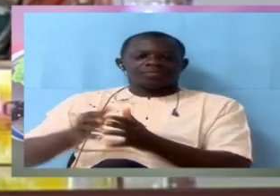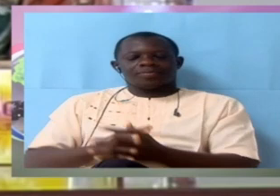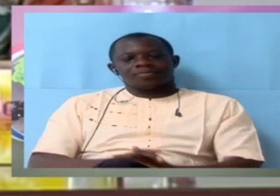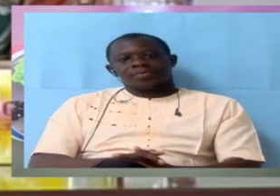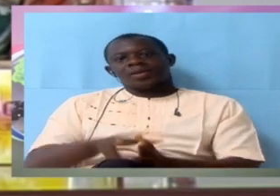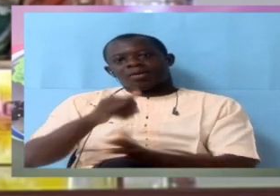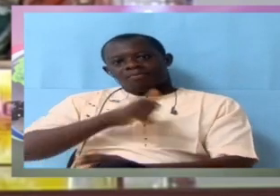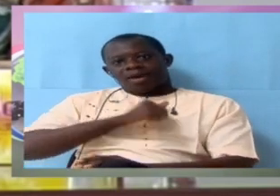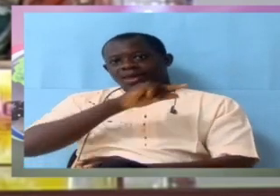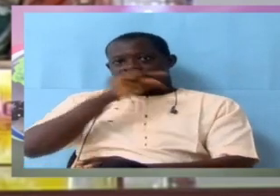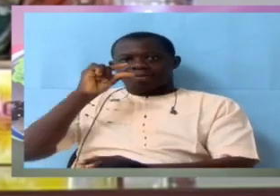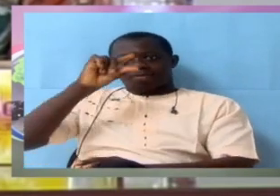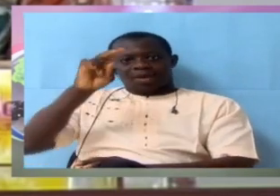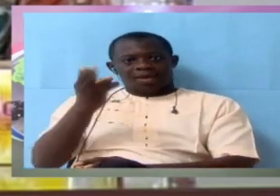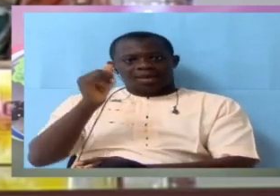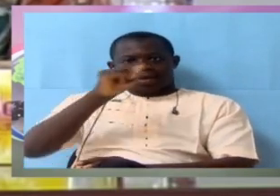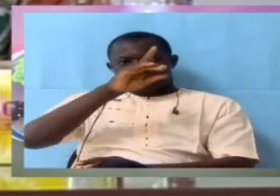my name is Hadi Dande Jabi,